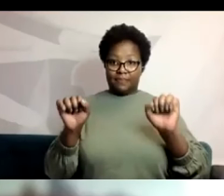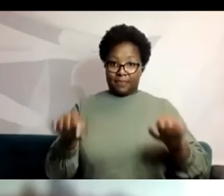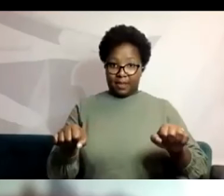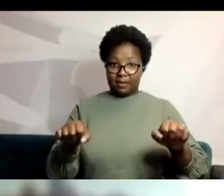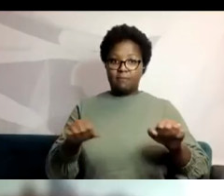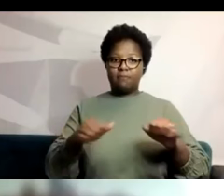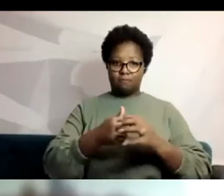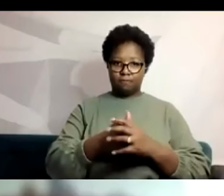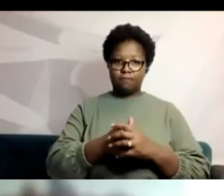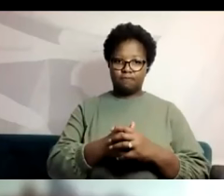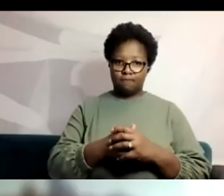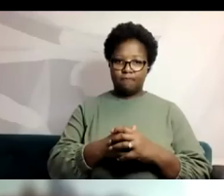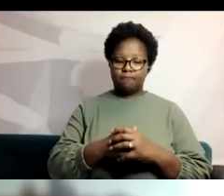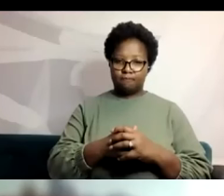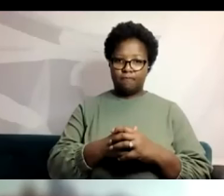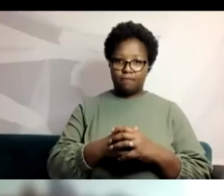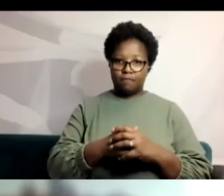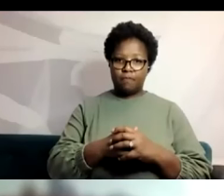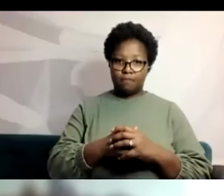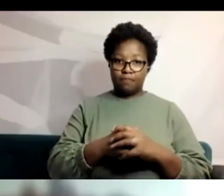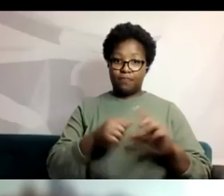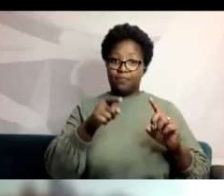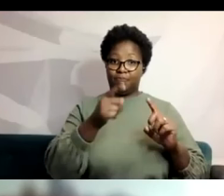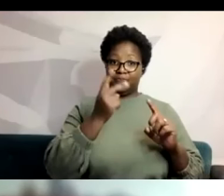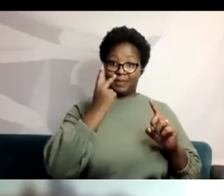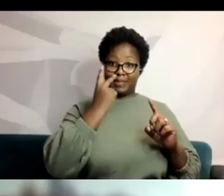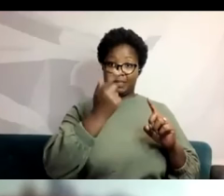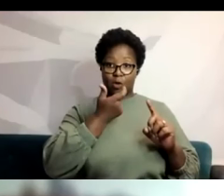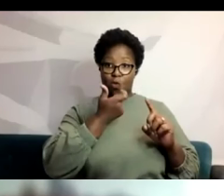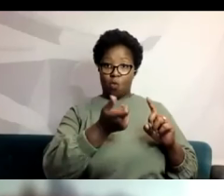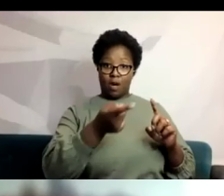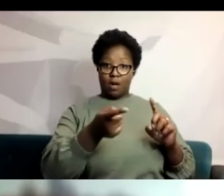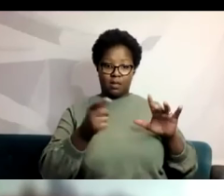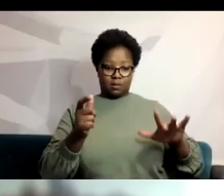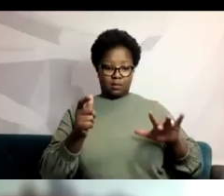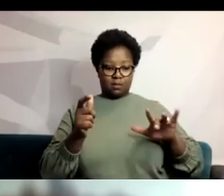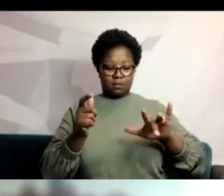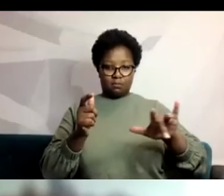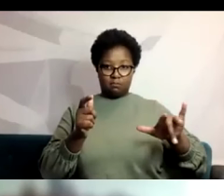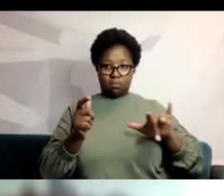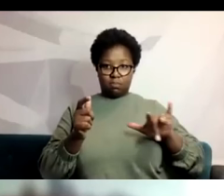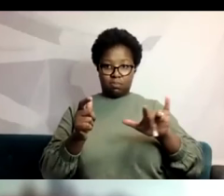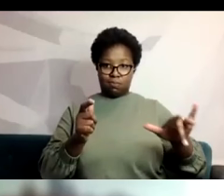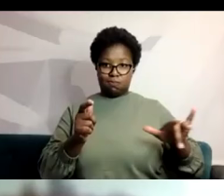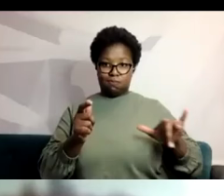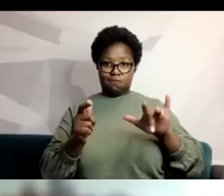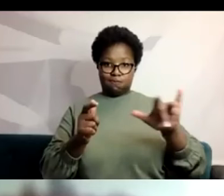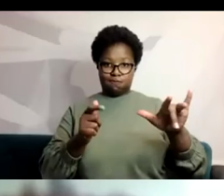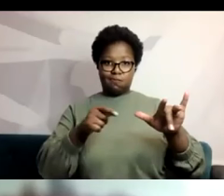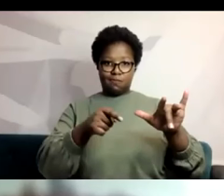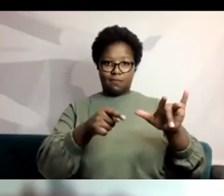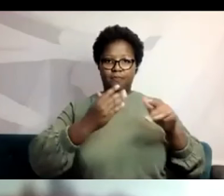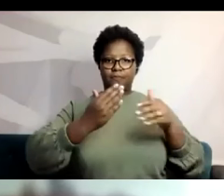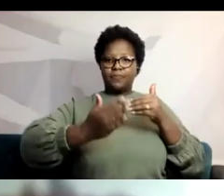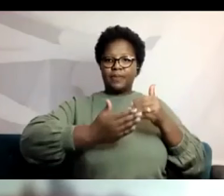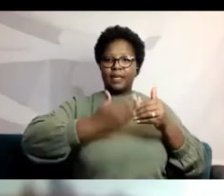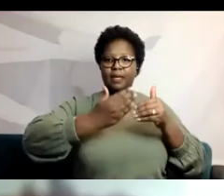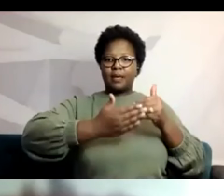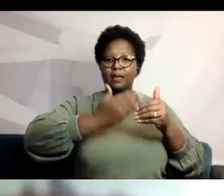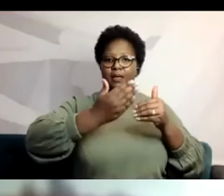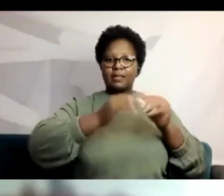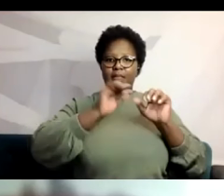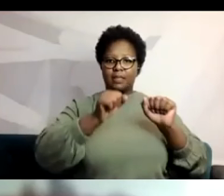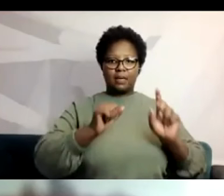No. So if you watch the way she uses the trackball, it's very easy for her to go up